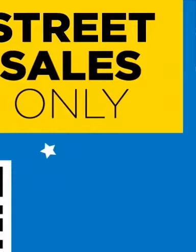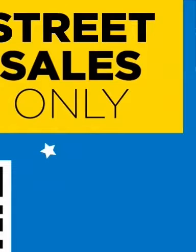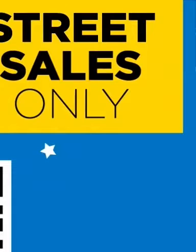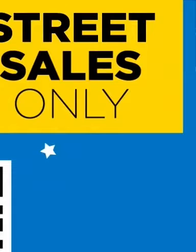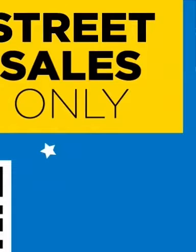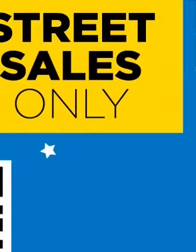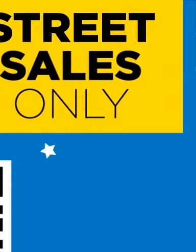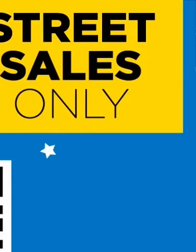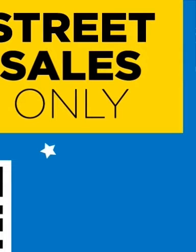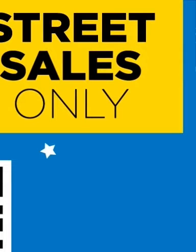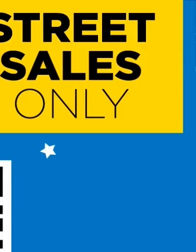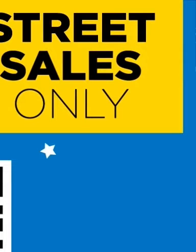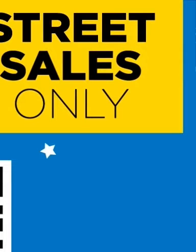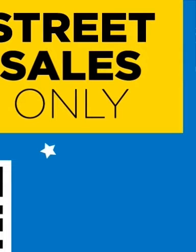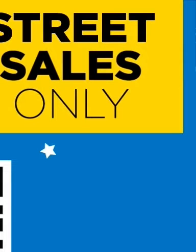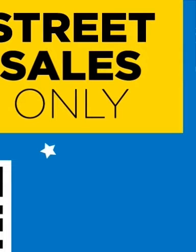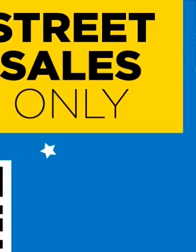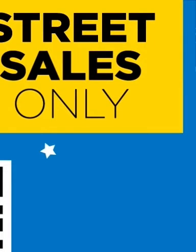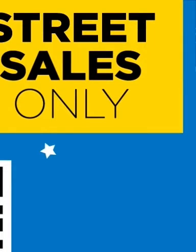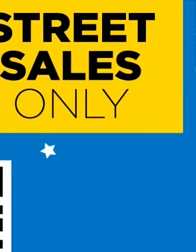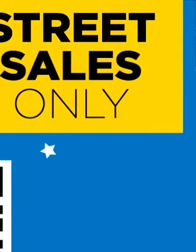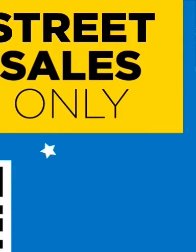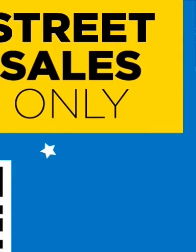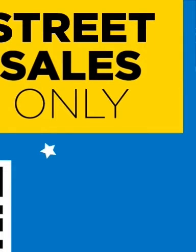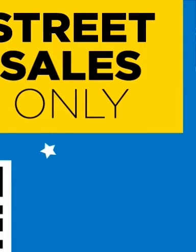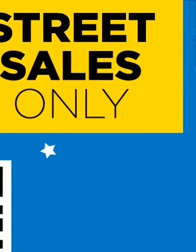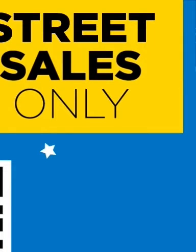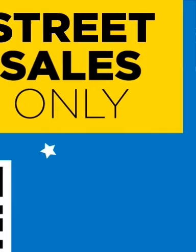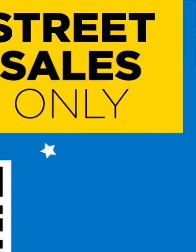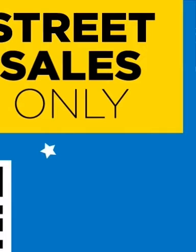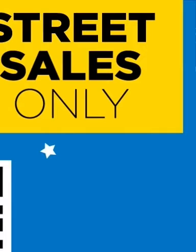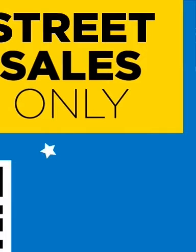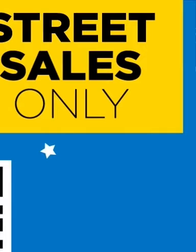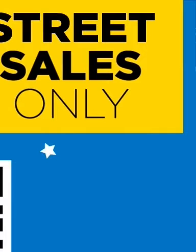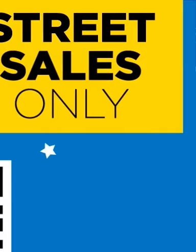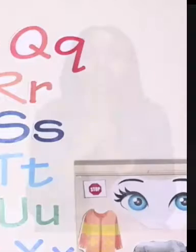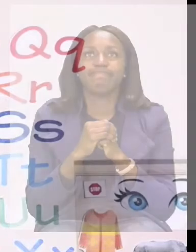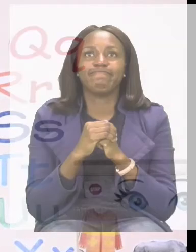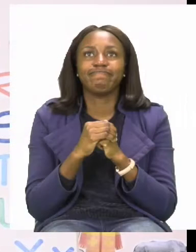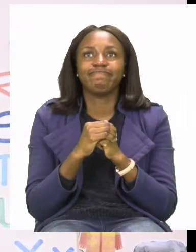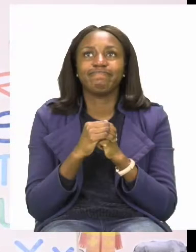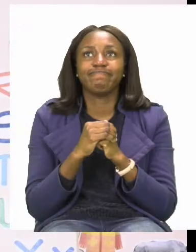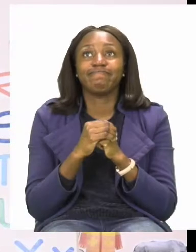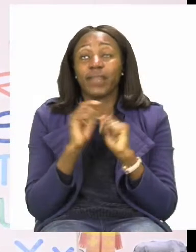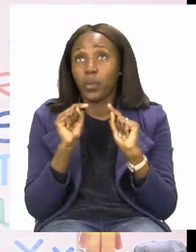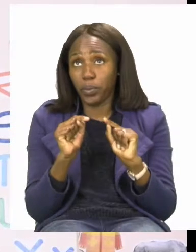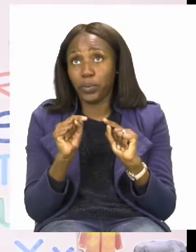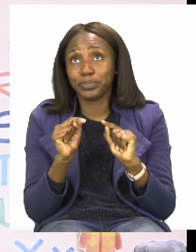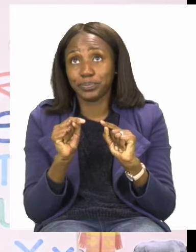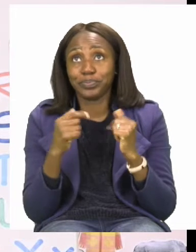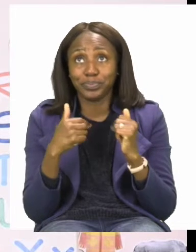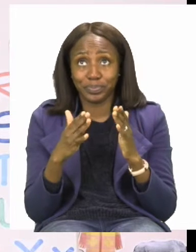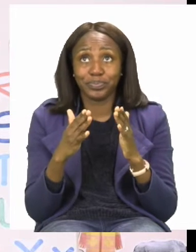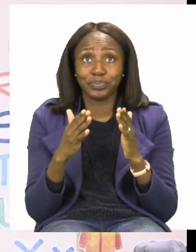MyZone Facebook Active Kids to watch your daily lesson and other fun activities with Zoe and Zoshi. Now boys and girls, let's start